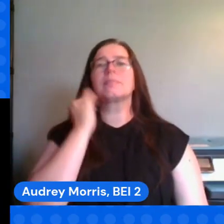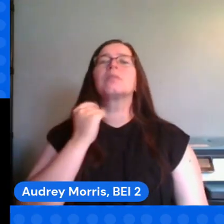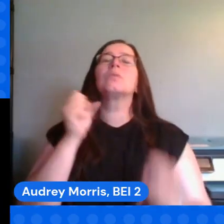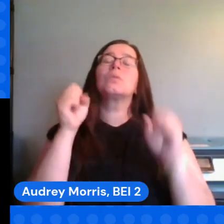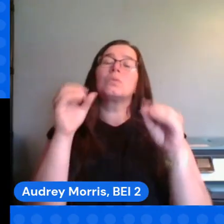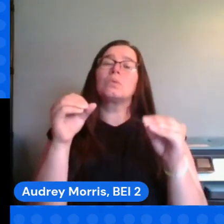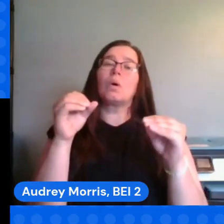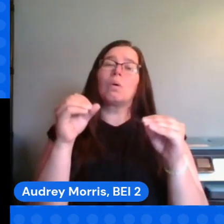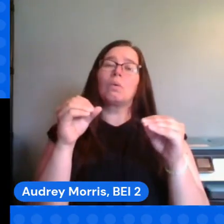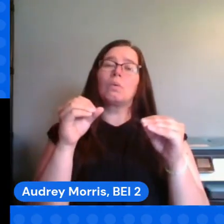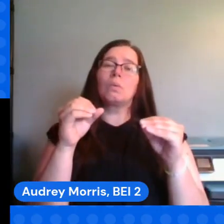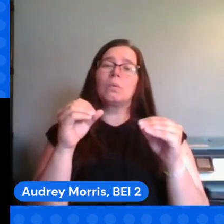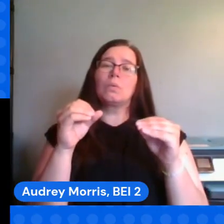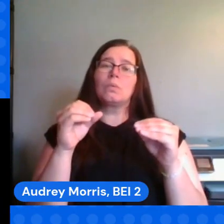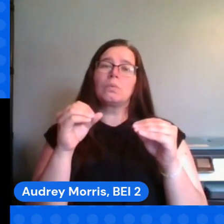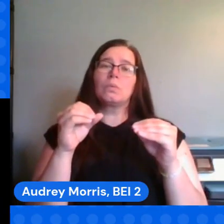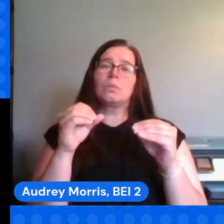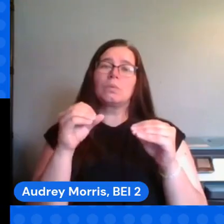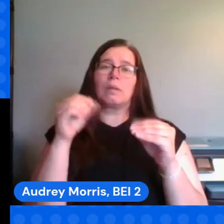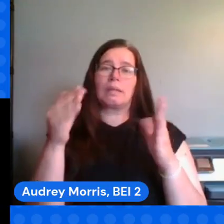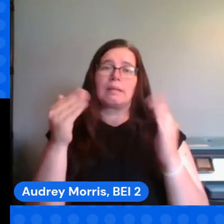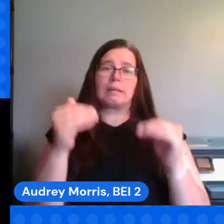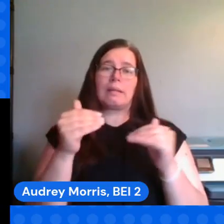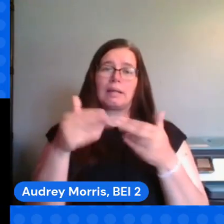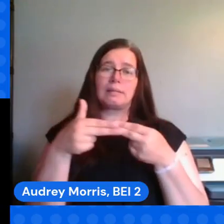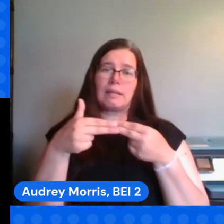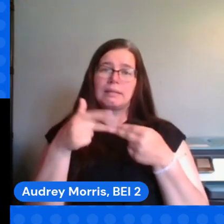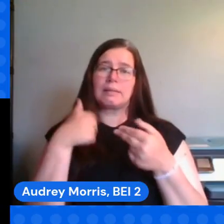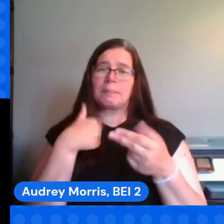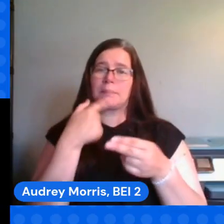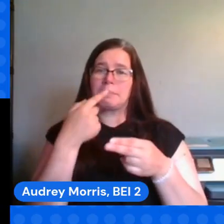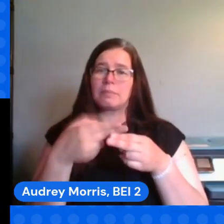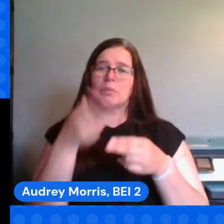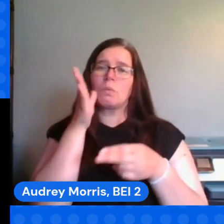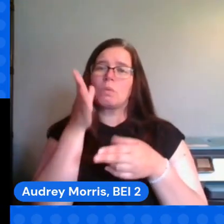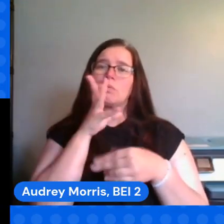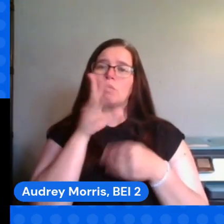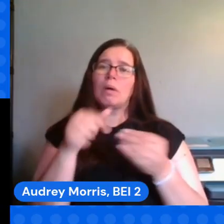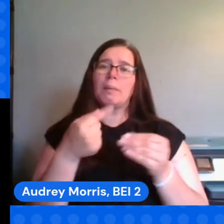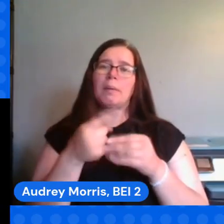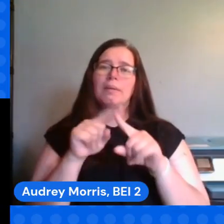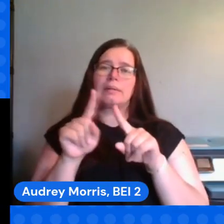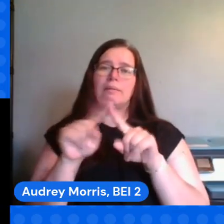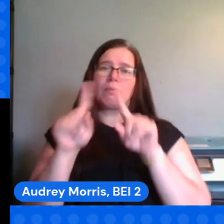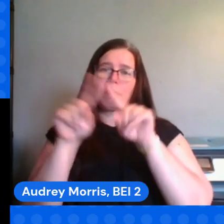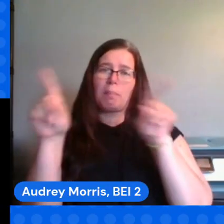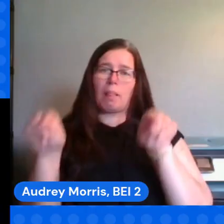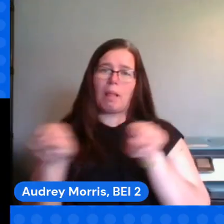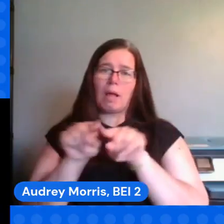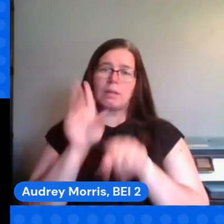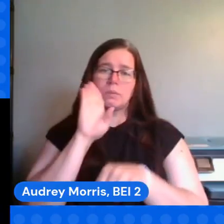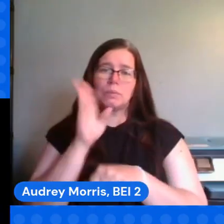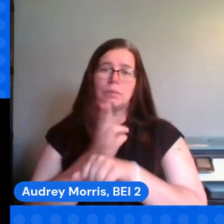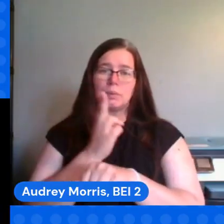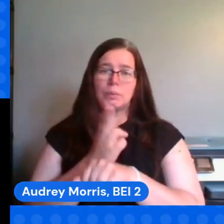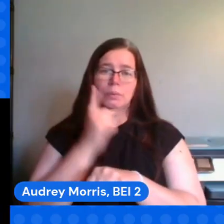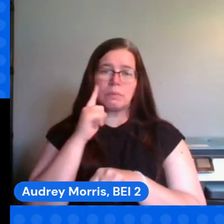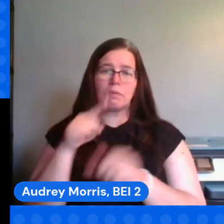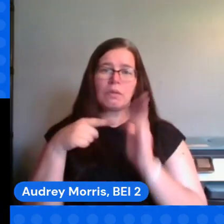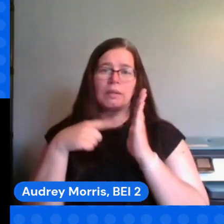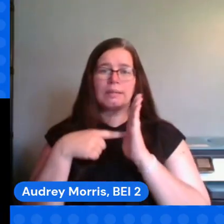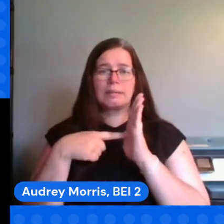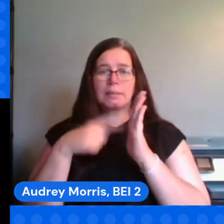so this next series of slides, as I mentioned, we're going to kind of talk through some of the different blocks that we'll actually use in the sample